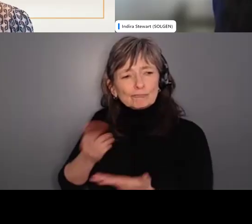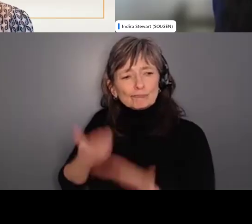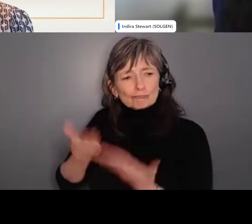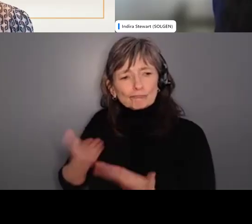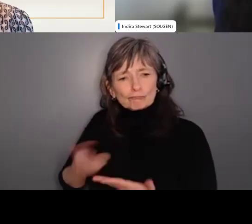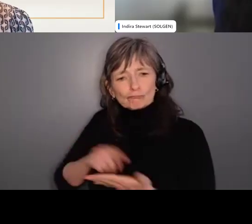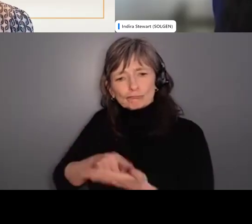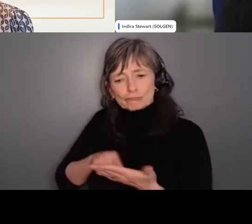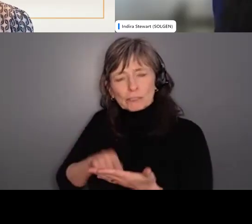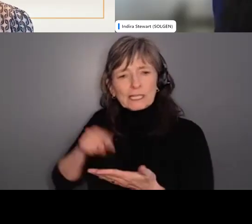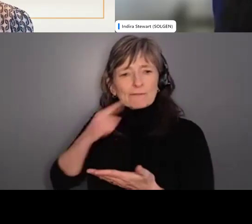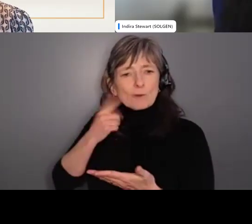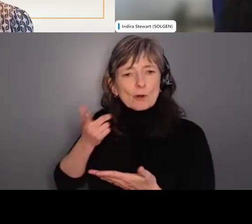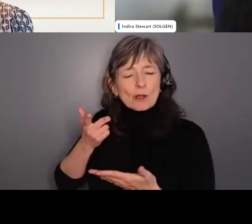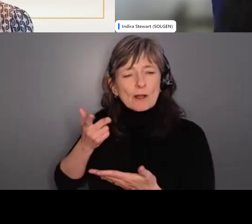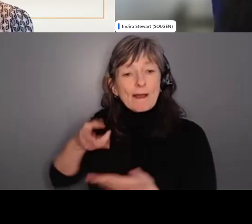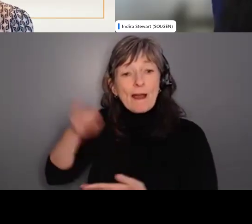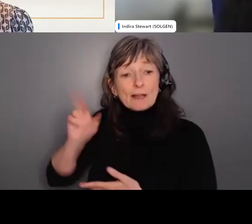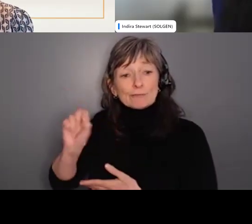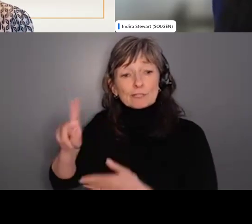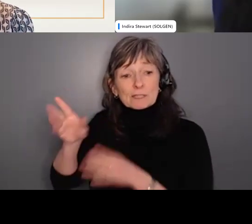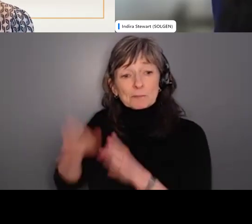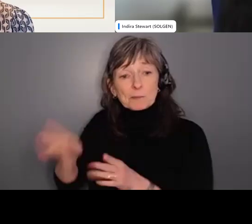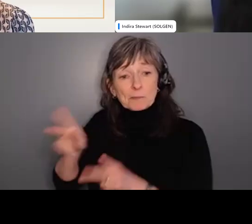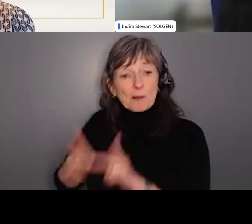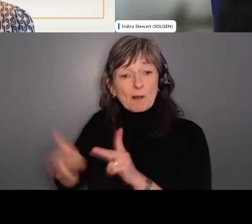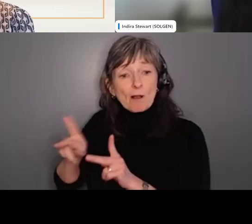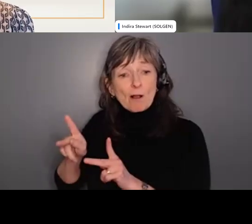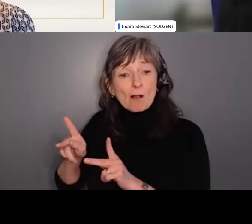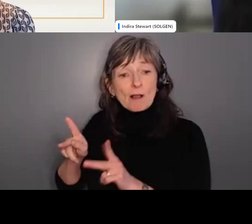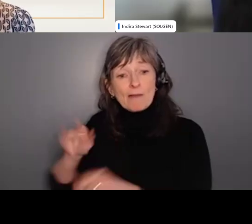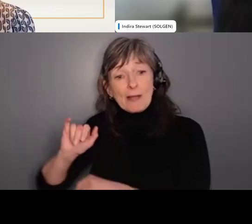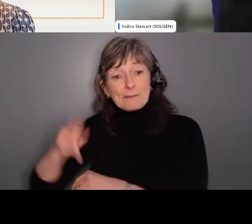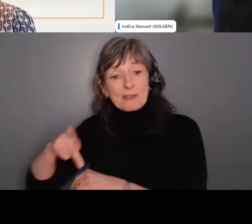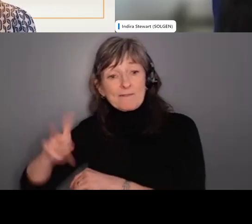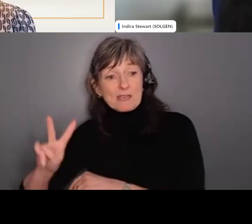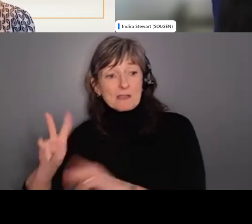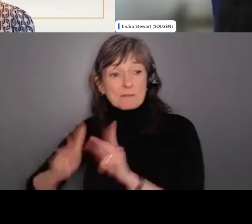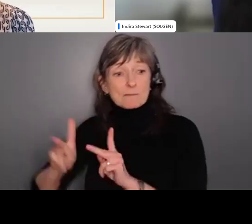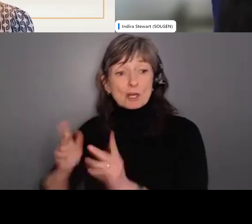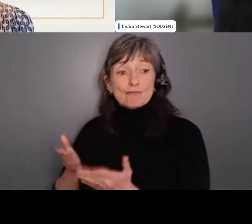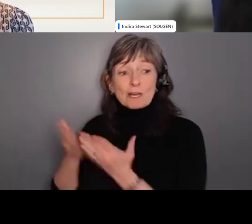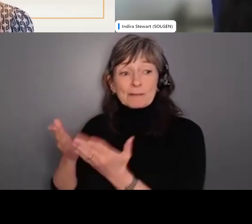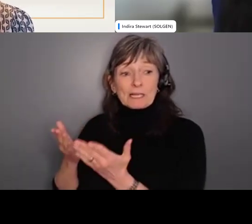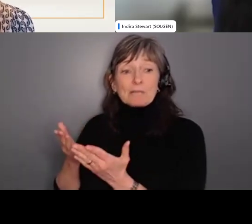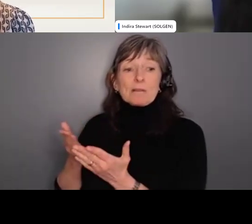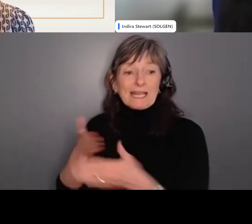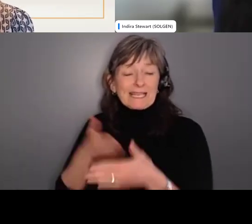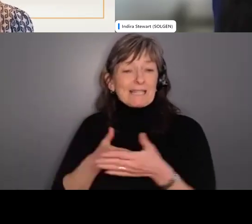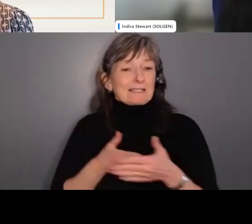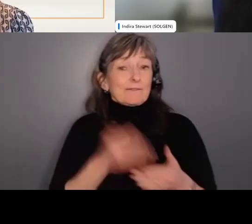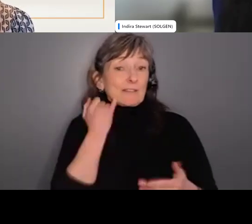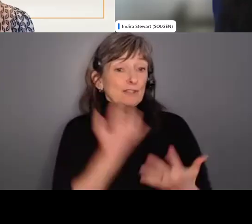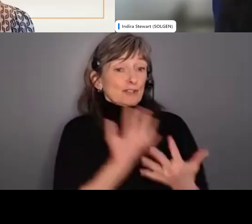for high risk IPV individuals, but the courts don't seem to recognize the data or recommendations. Are aging older adult